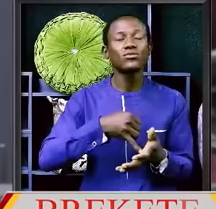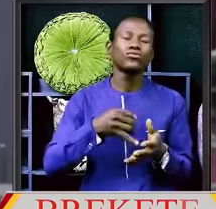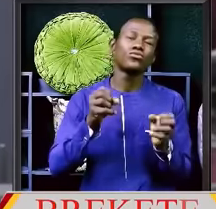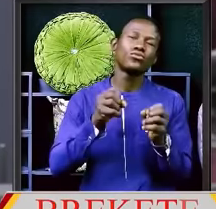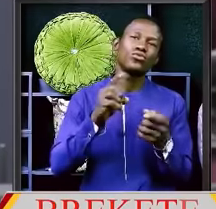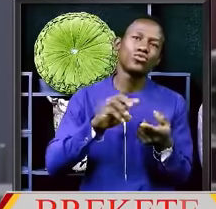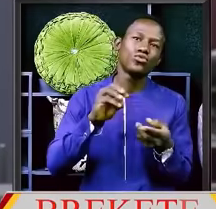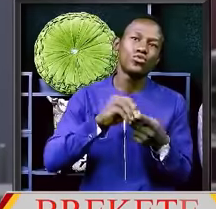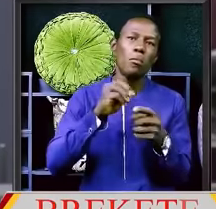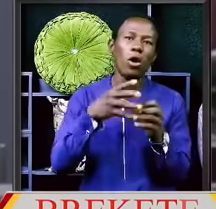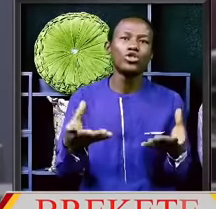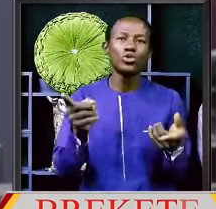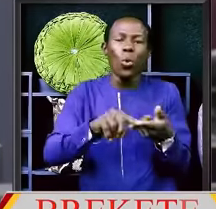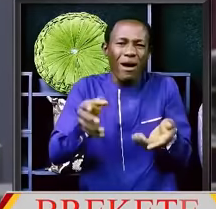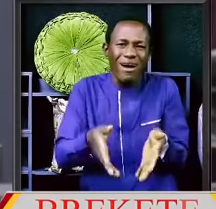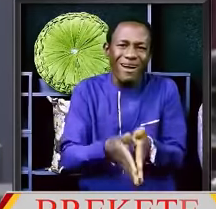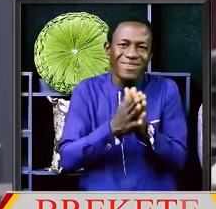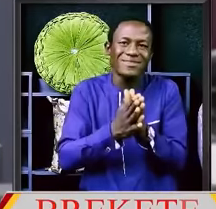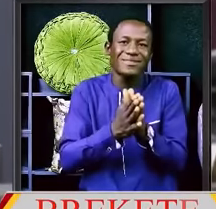me. Is it too much to ask? No, sir.